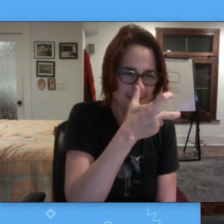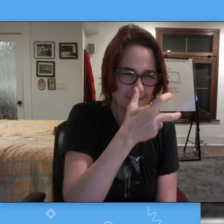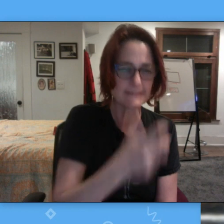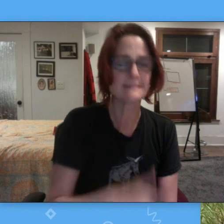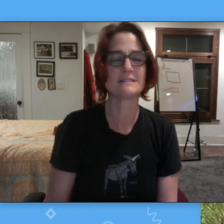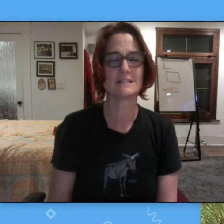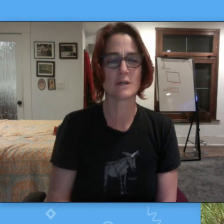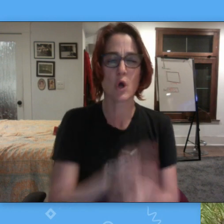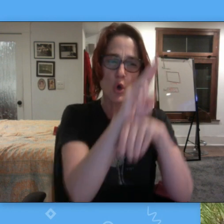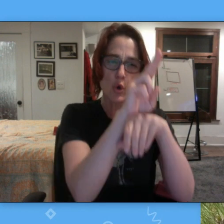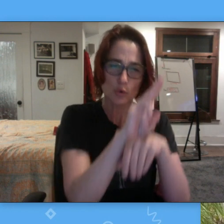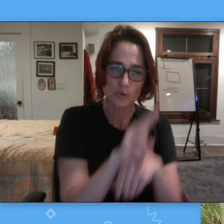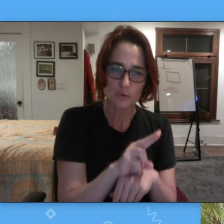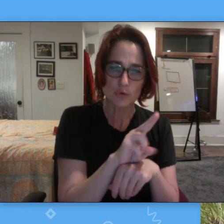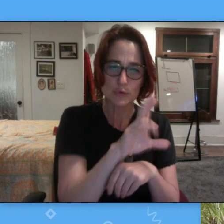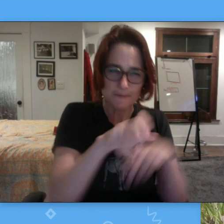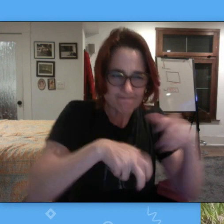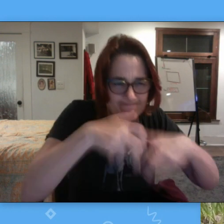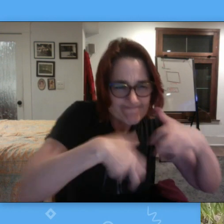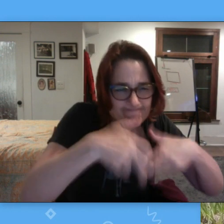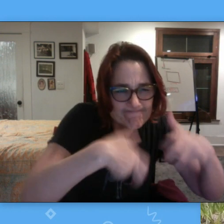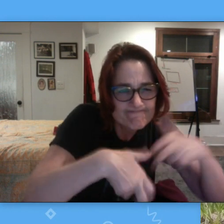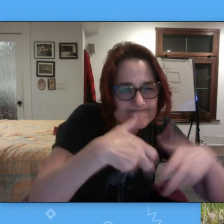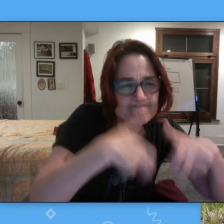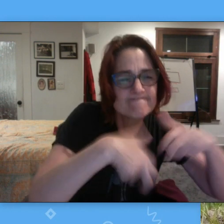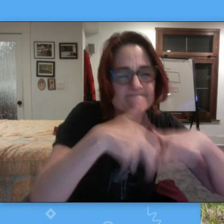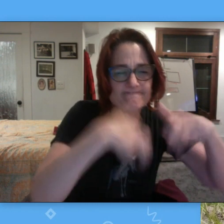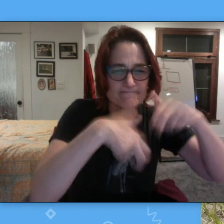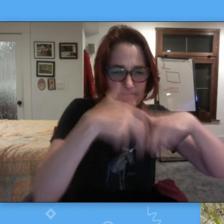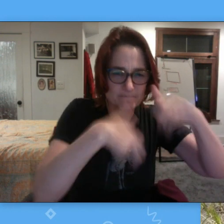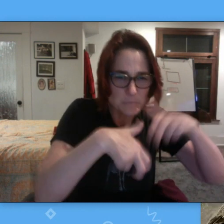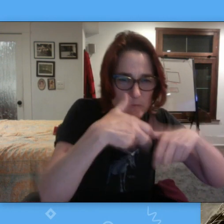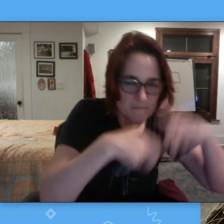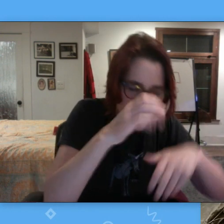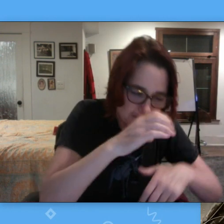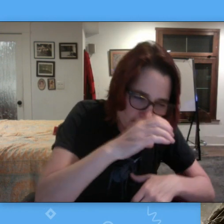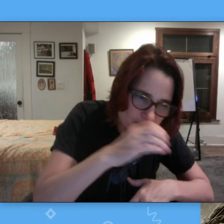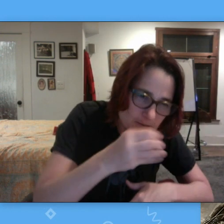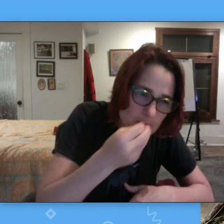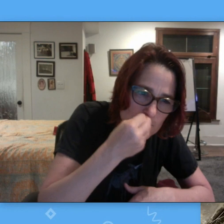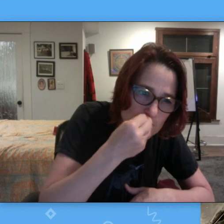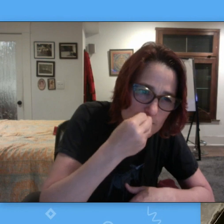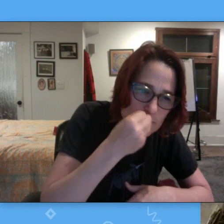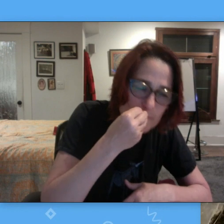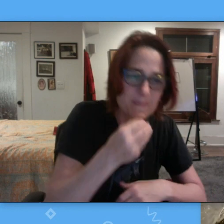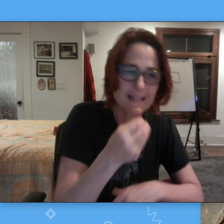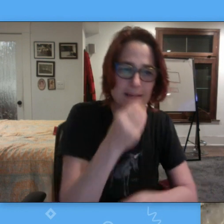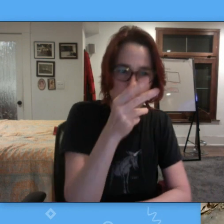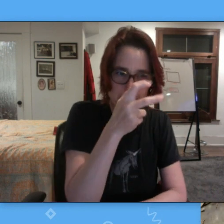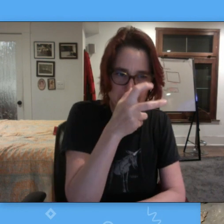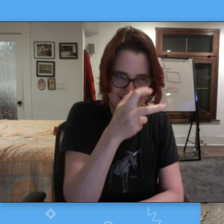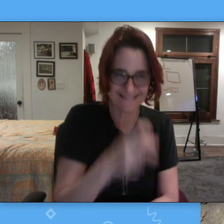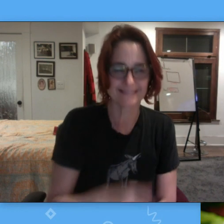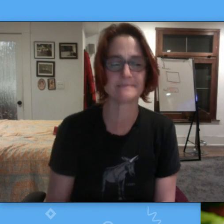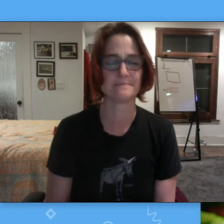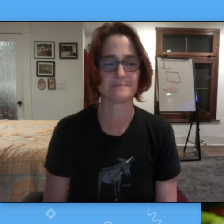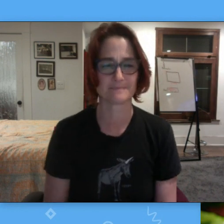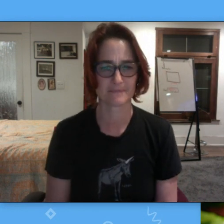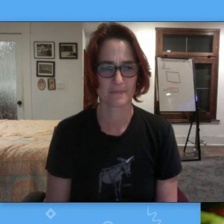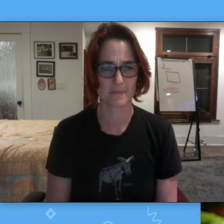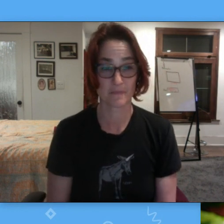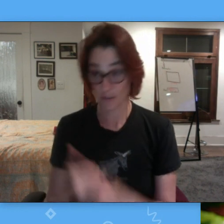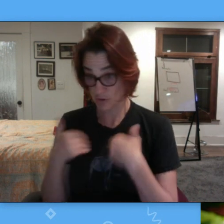She uses her claws to help dig up soft soil down into the ground, and that's how she's going to find all of the bugs that live down into the ground. Does